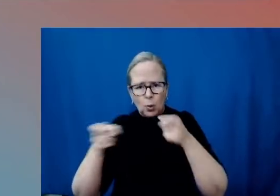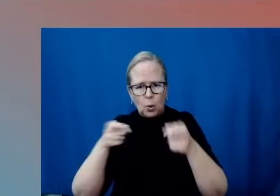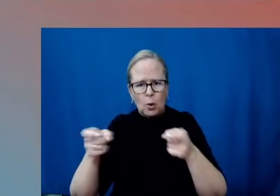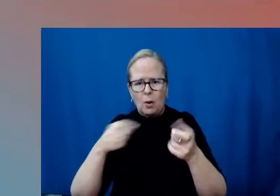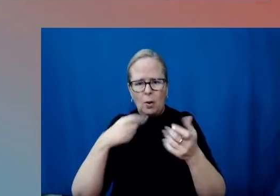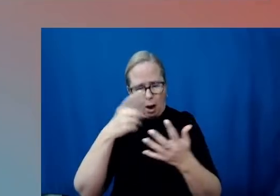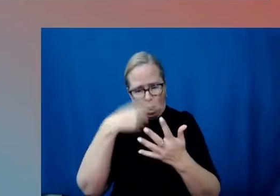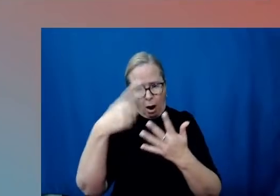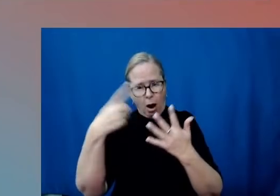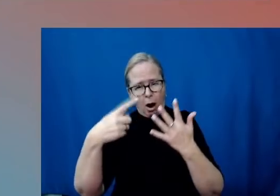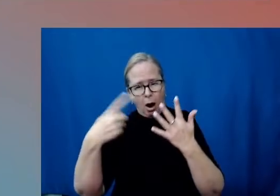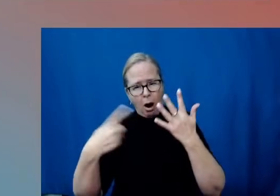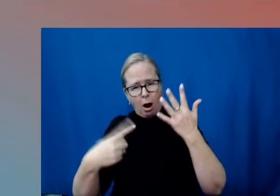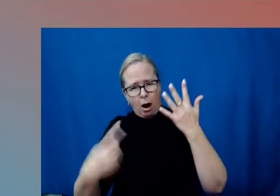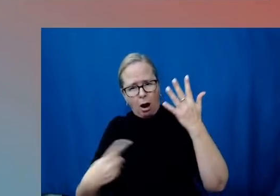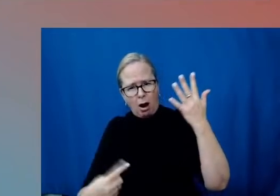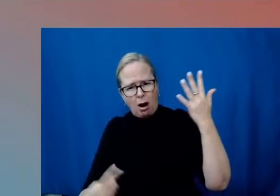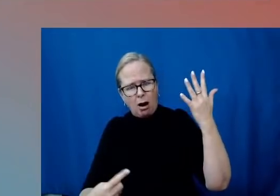all of the million issues.